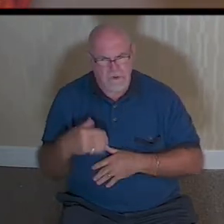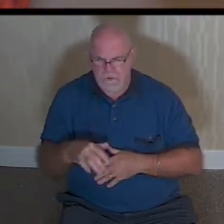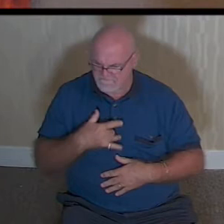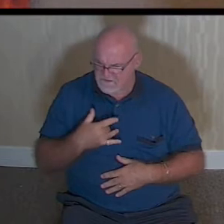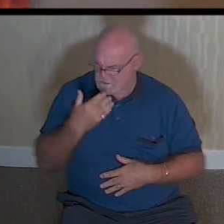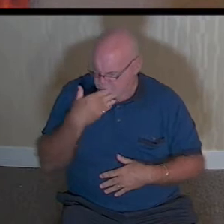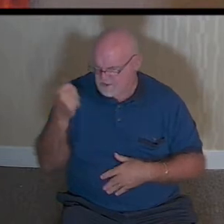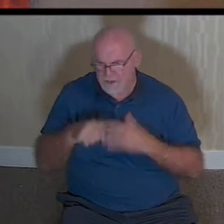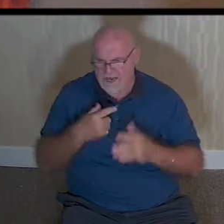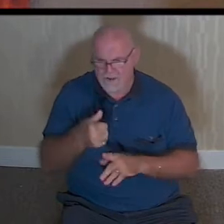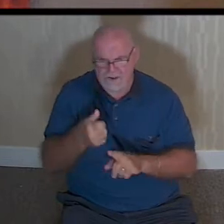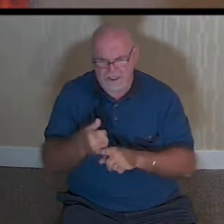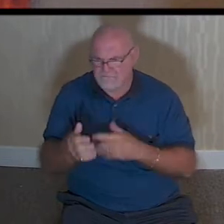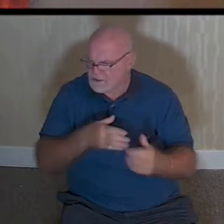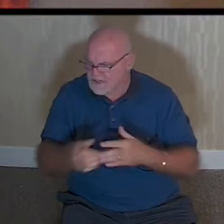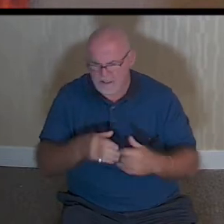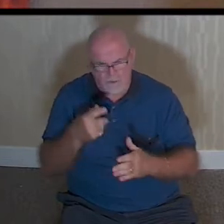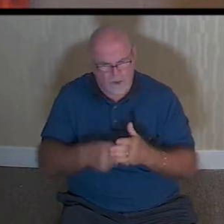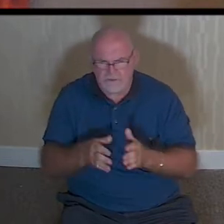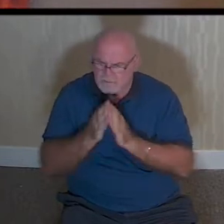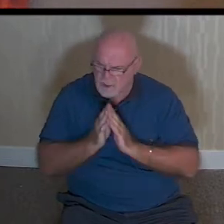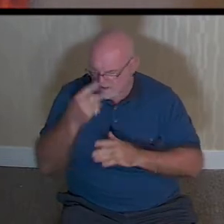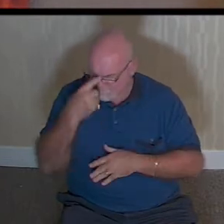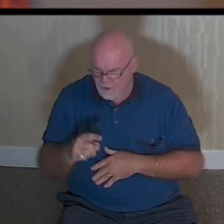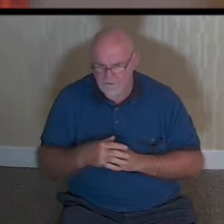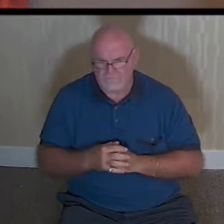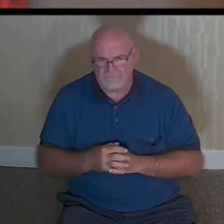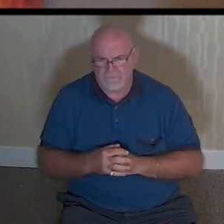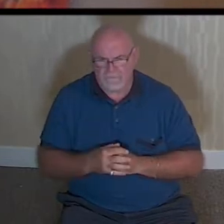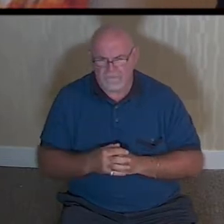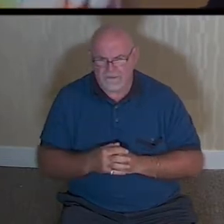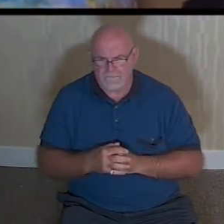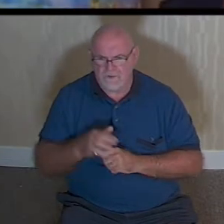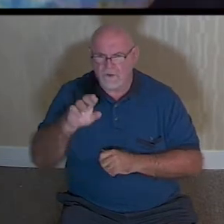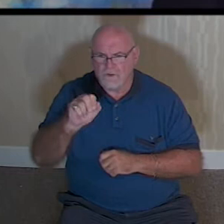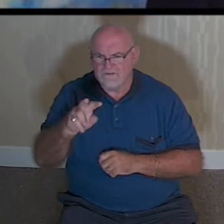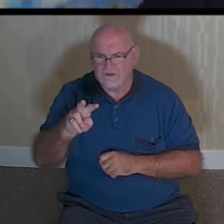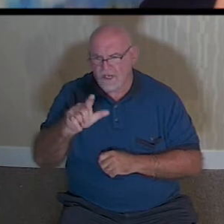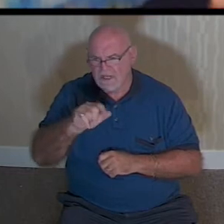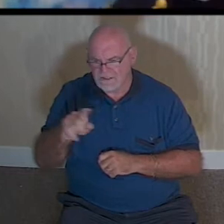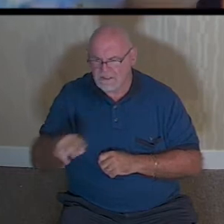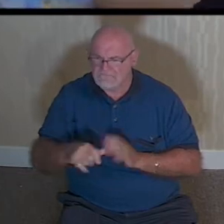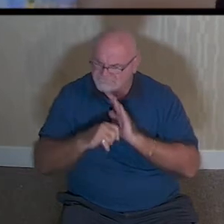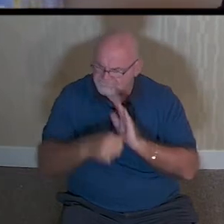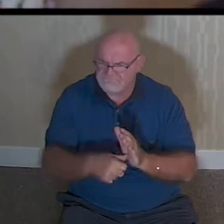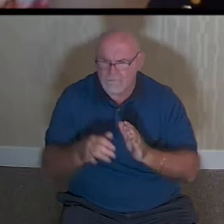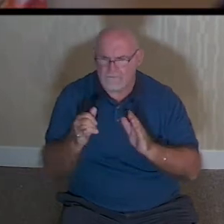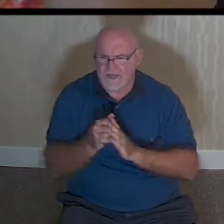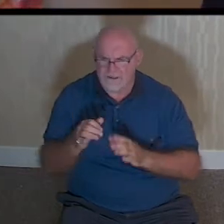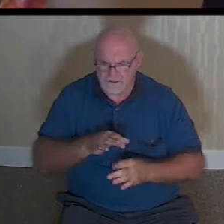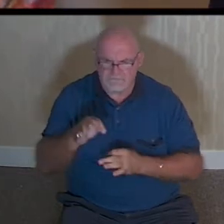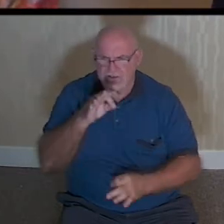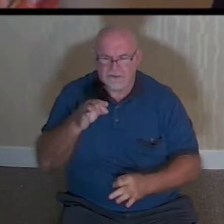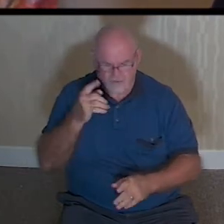yourself, regardless of what you're praying for. Reverend Elizabeth emphasized that spirit was